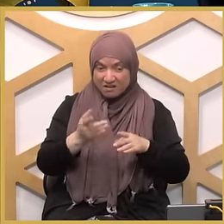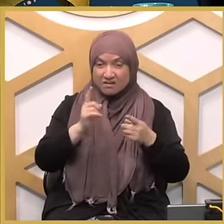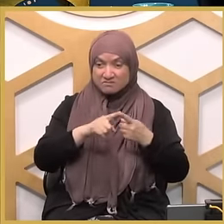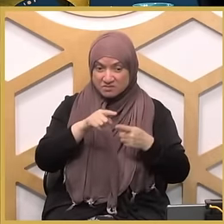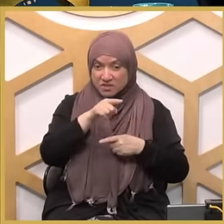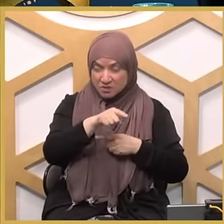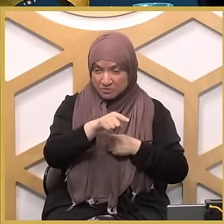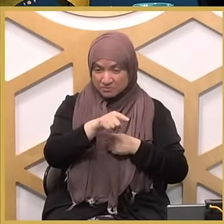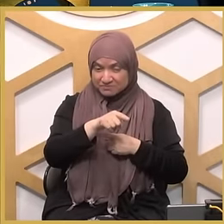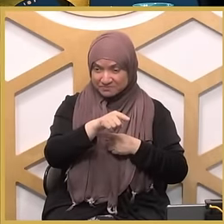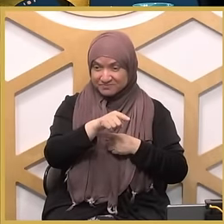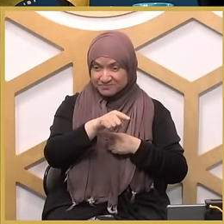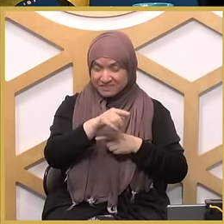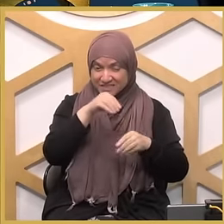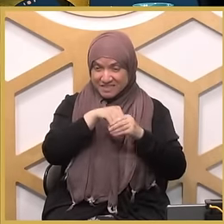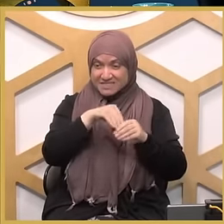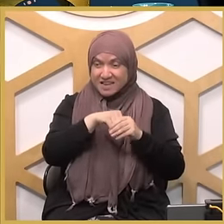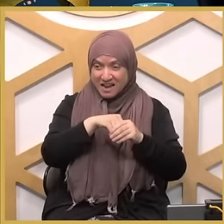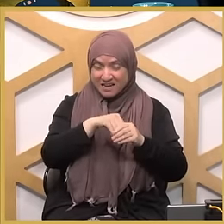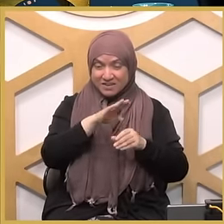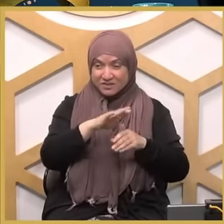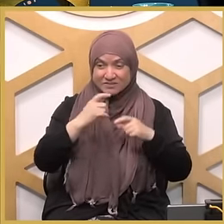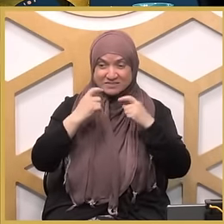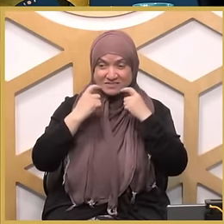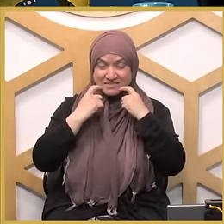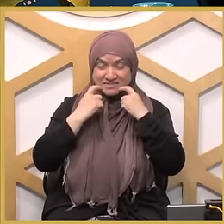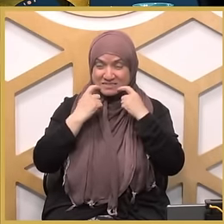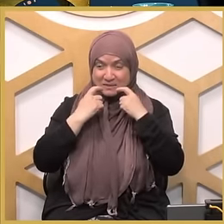about, alluding to the hadith that you mentioned.